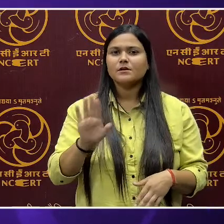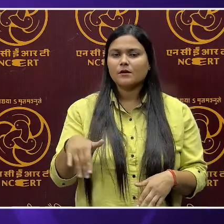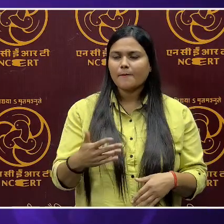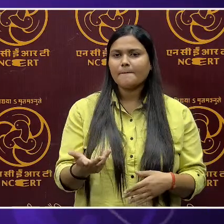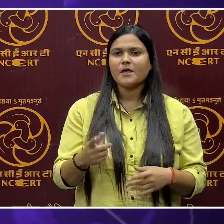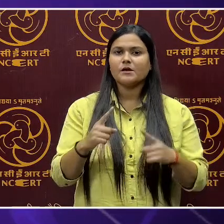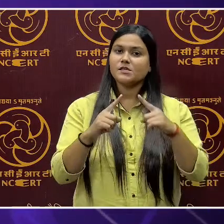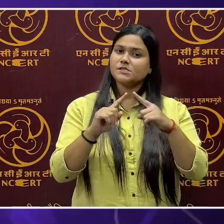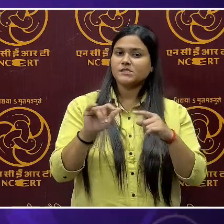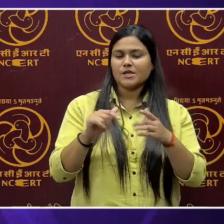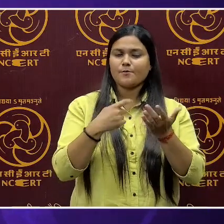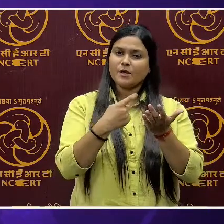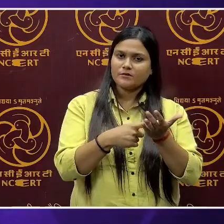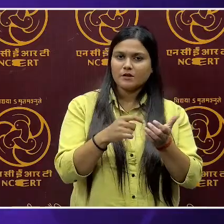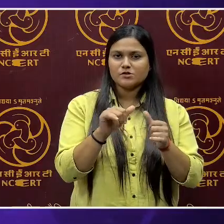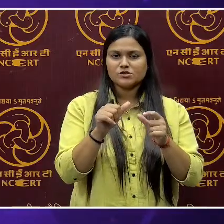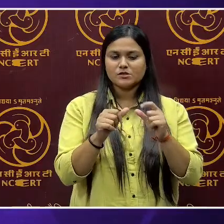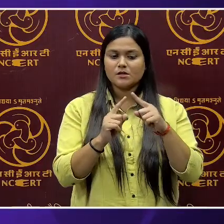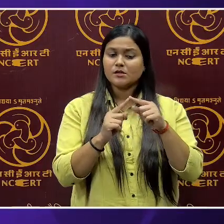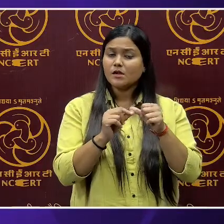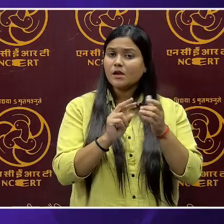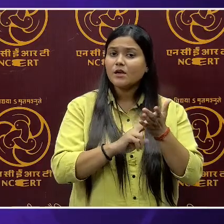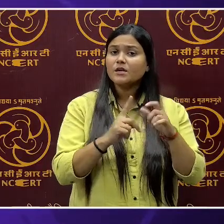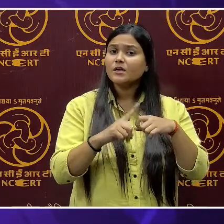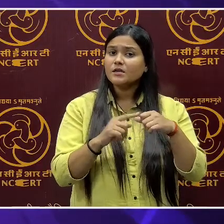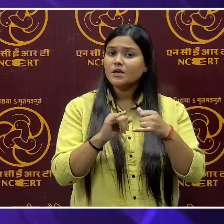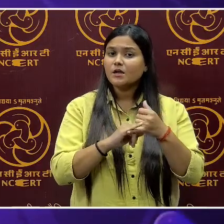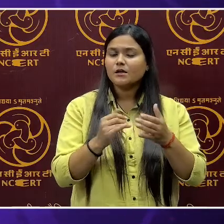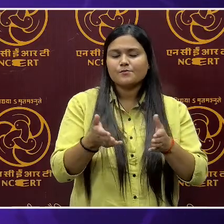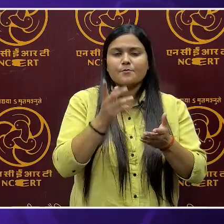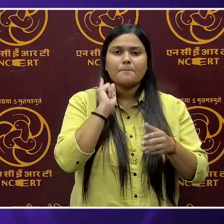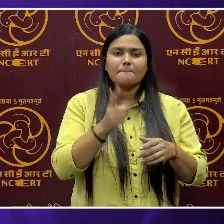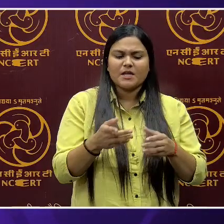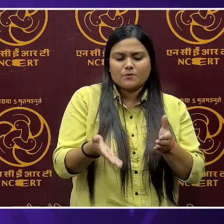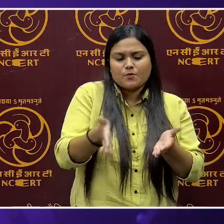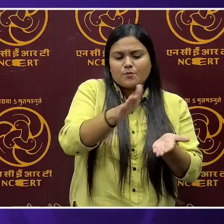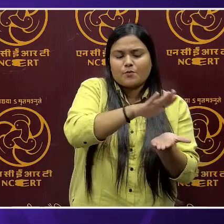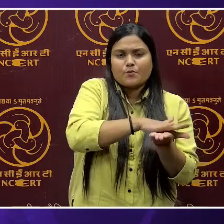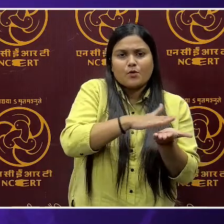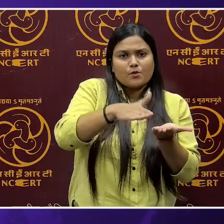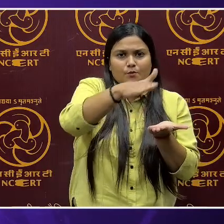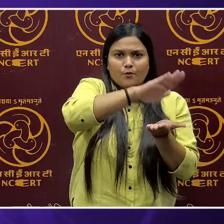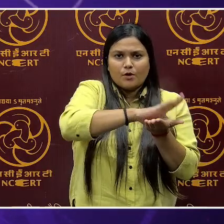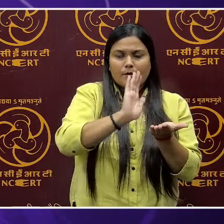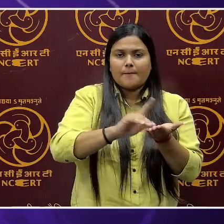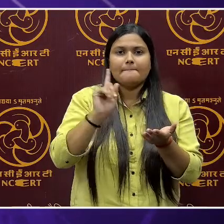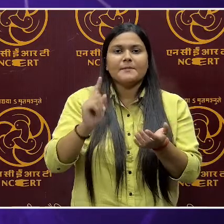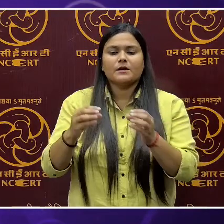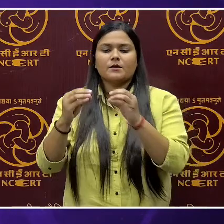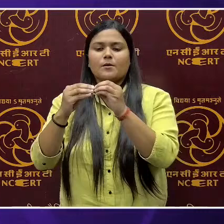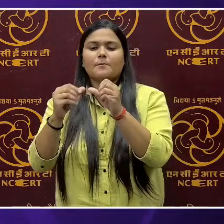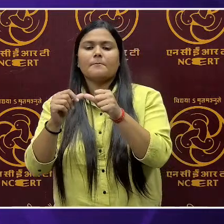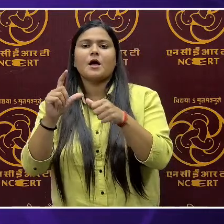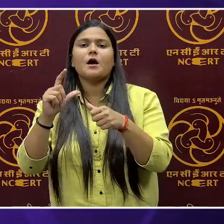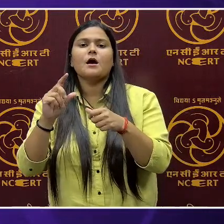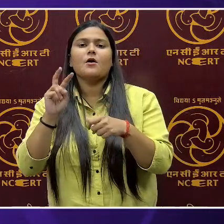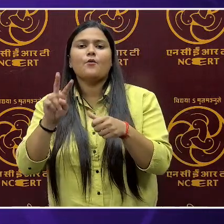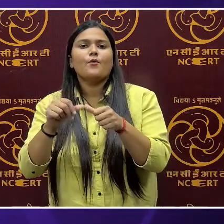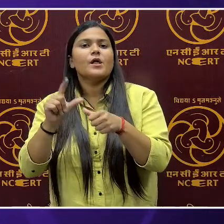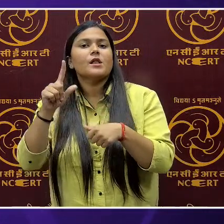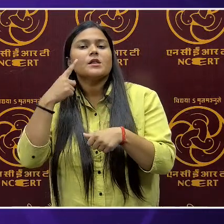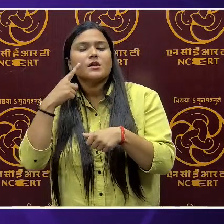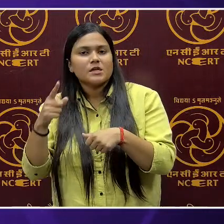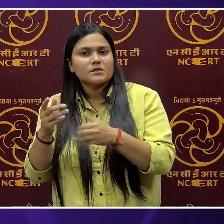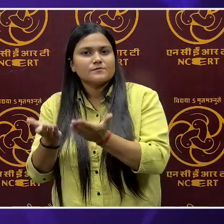in Rajasthan. Okay. Only thing is that the tankas were covered while baulis were also open structures. Right. Okay. So in the north